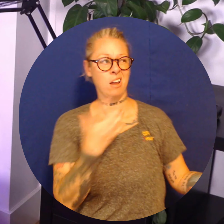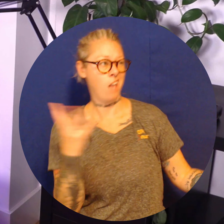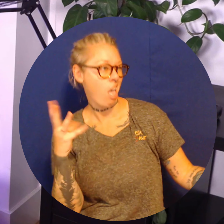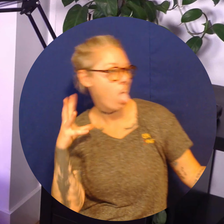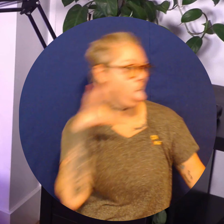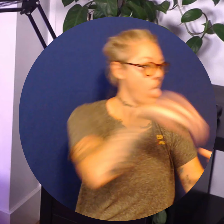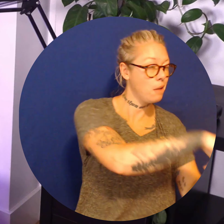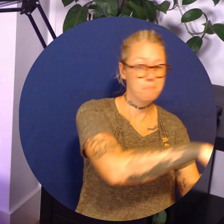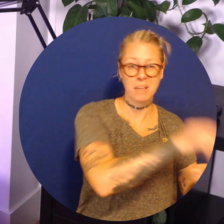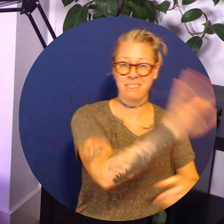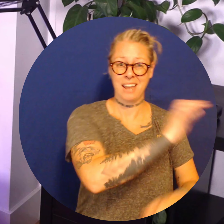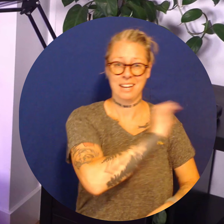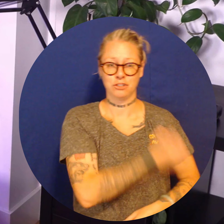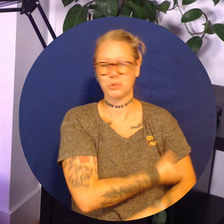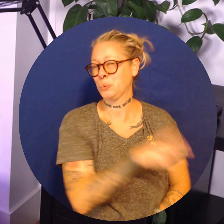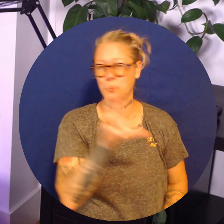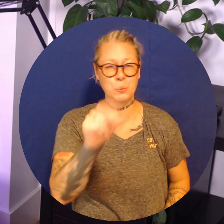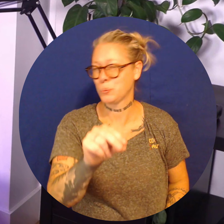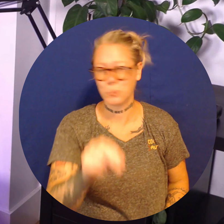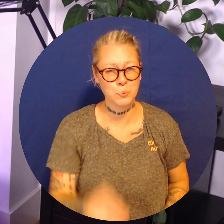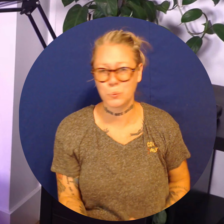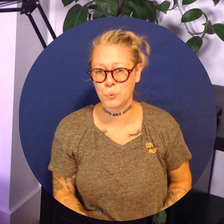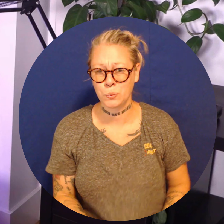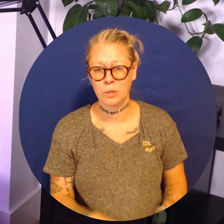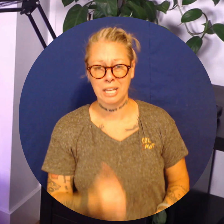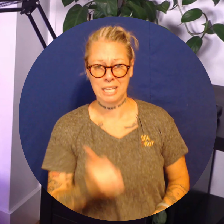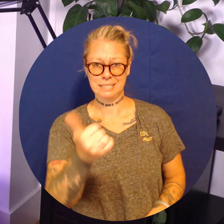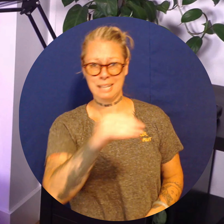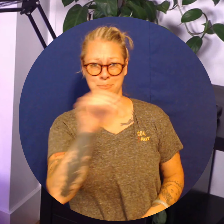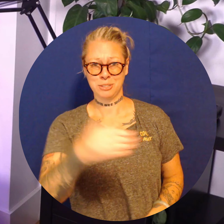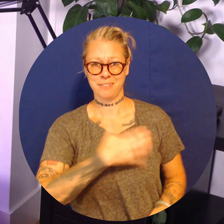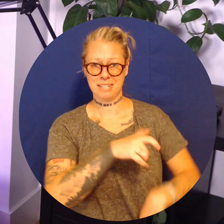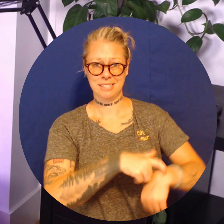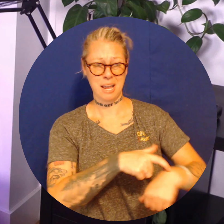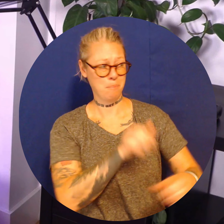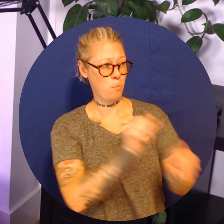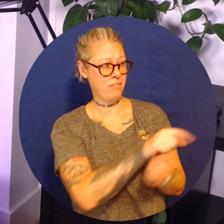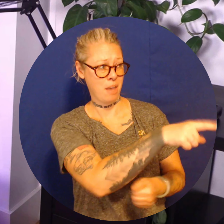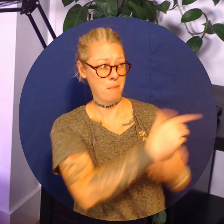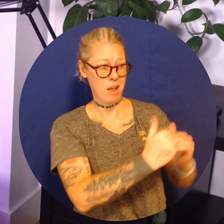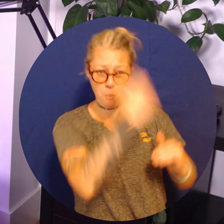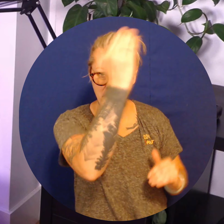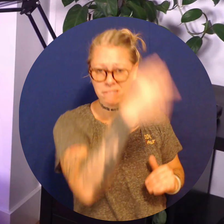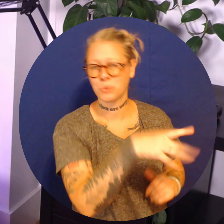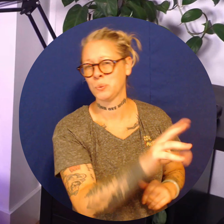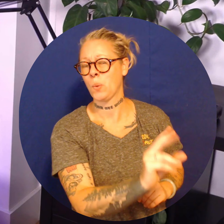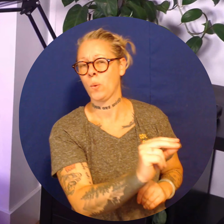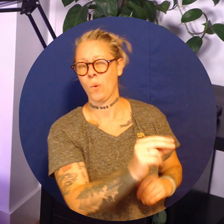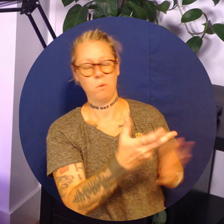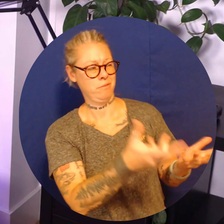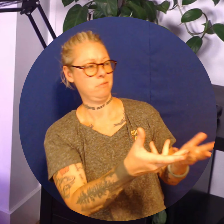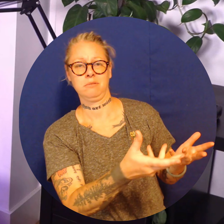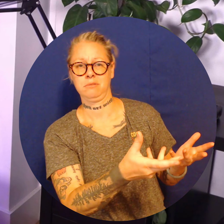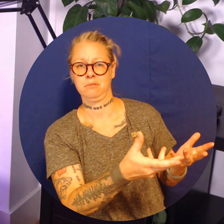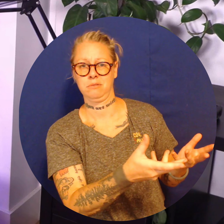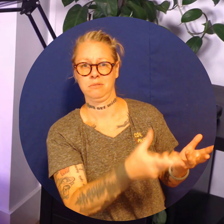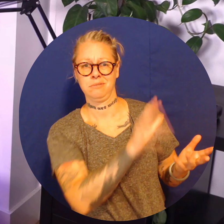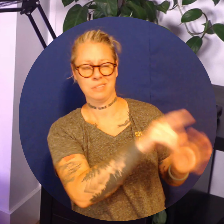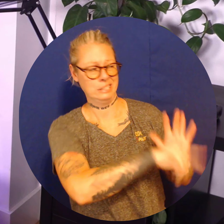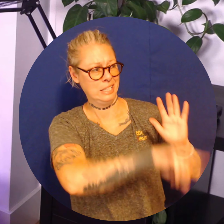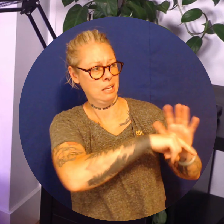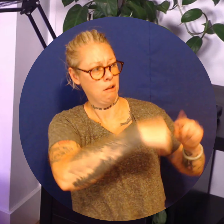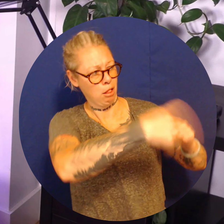i'll do it but like i'm telling you right now i'm not spending more than 10 percent of my time with anybody who is in